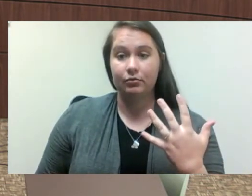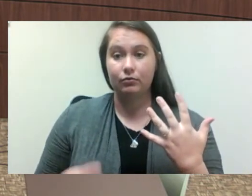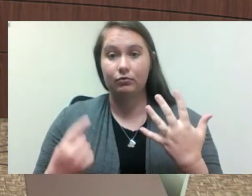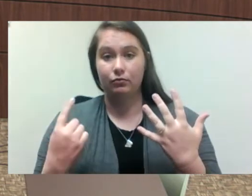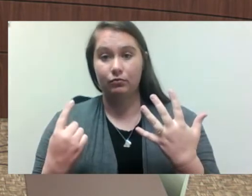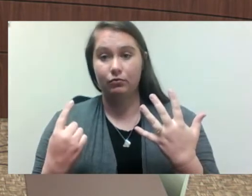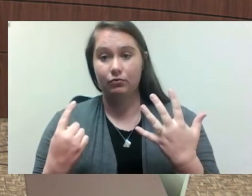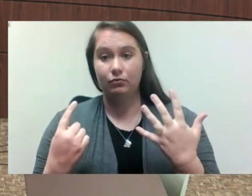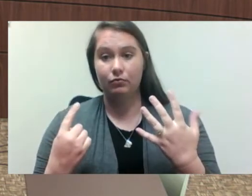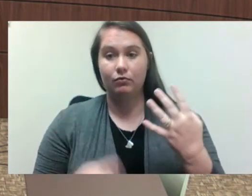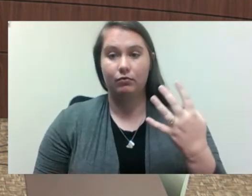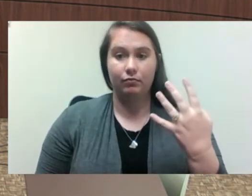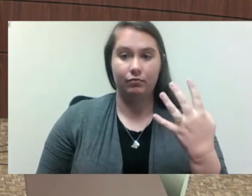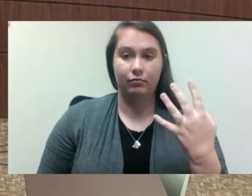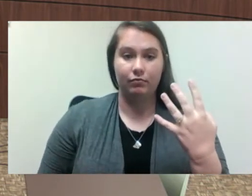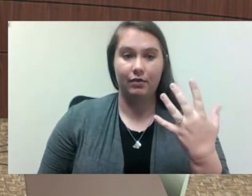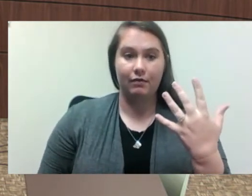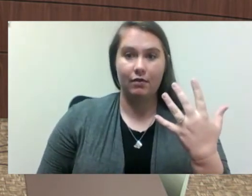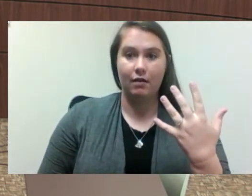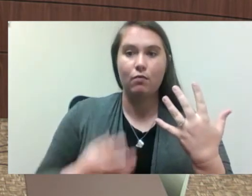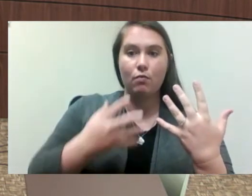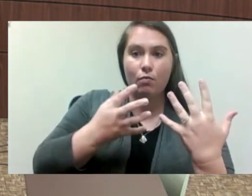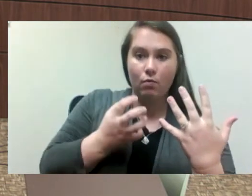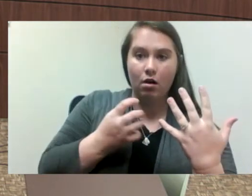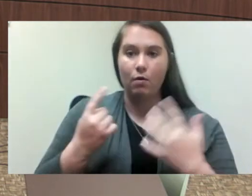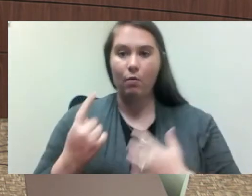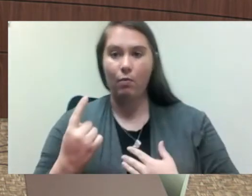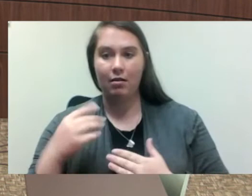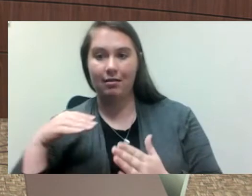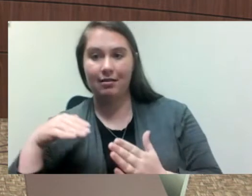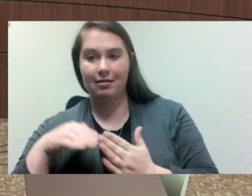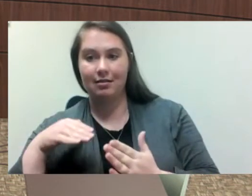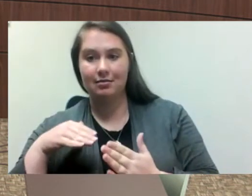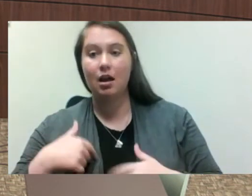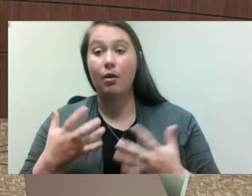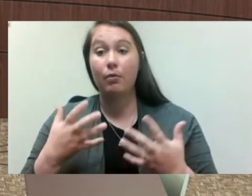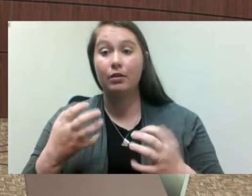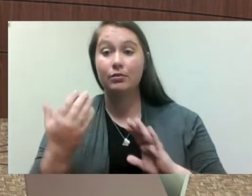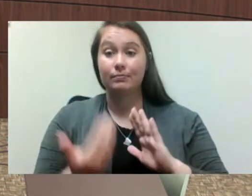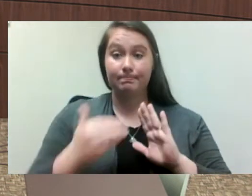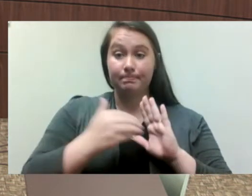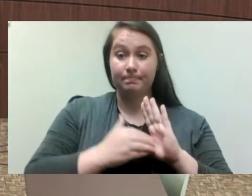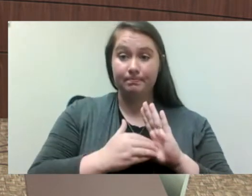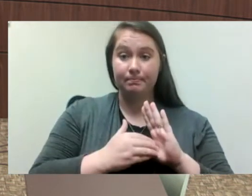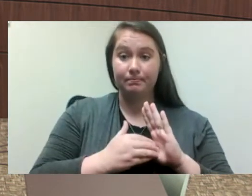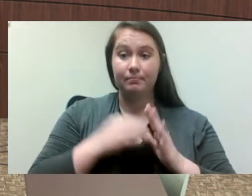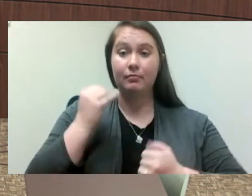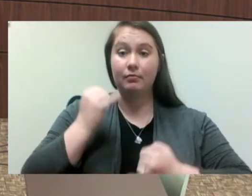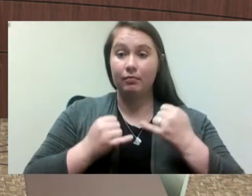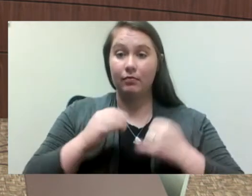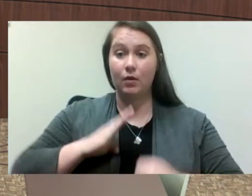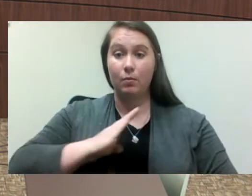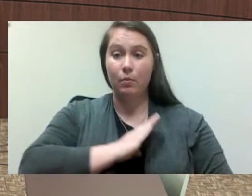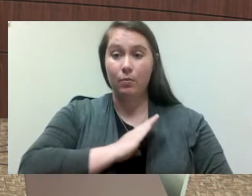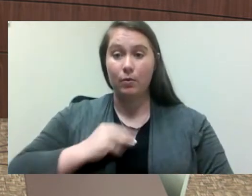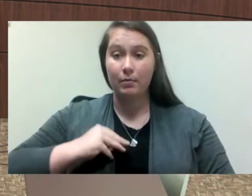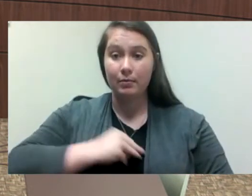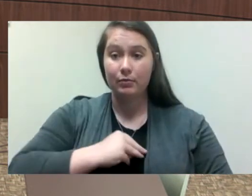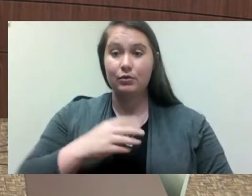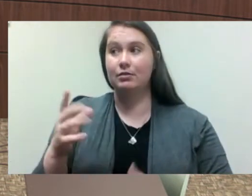5-4, 1 against. And I want to reiterate what my fellow board members have said, is that we